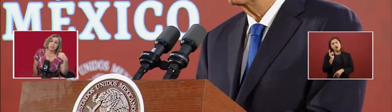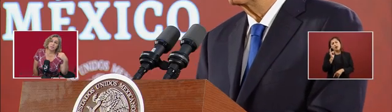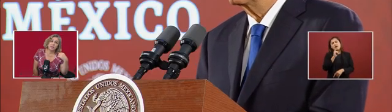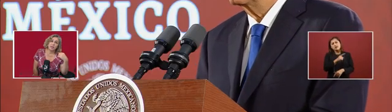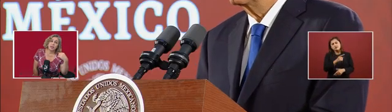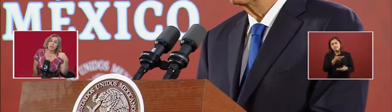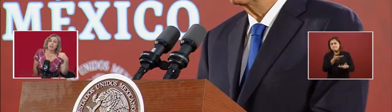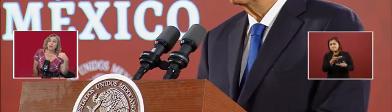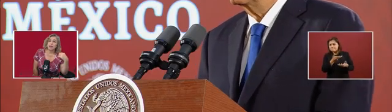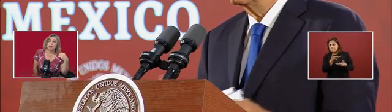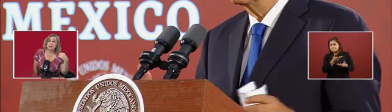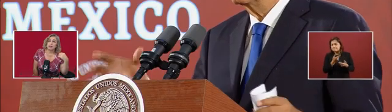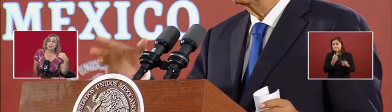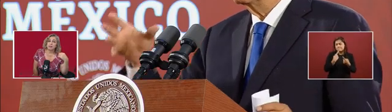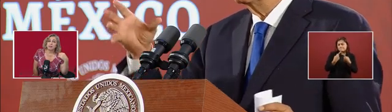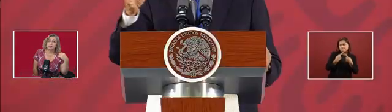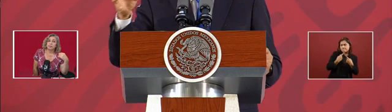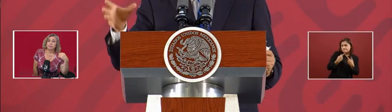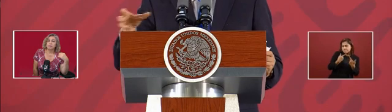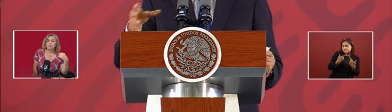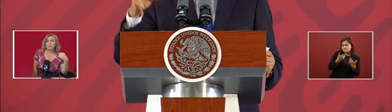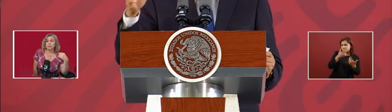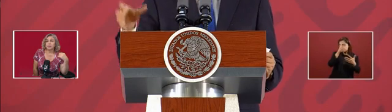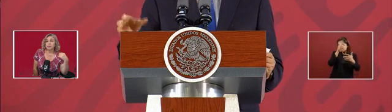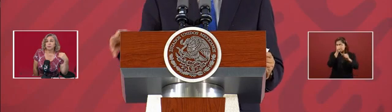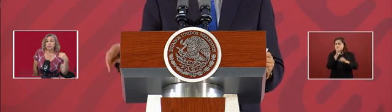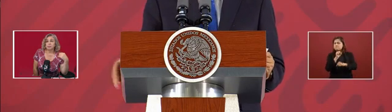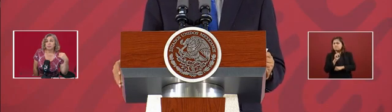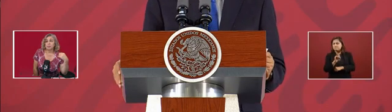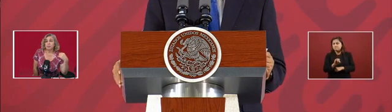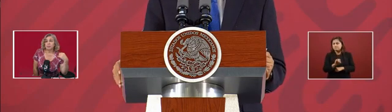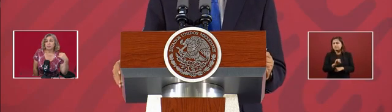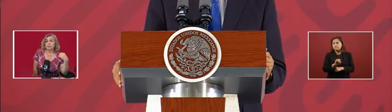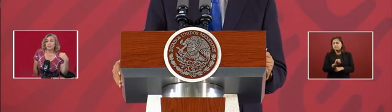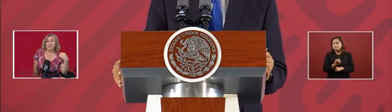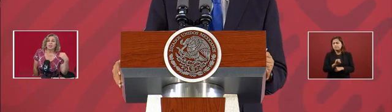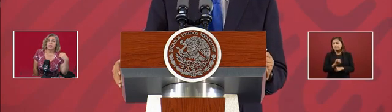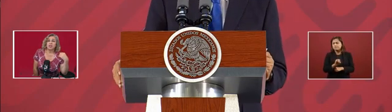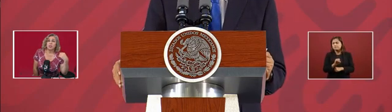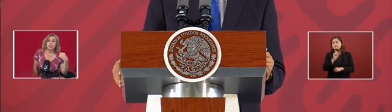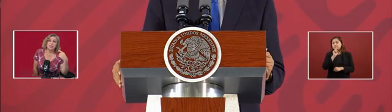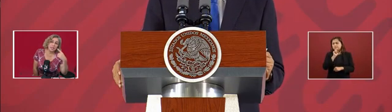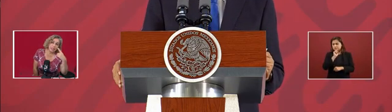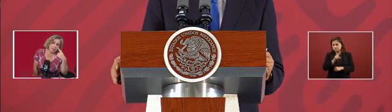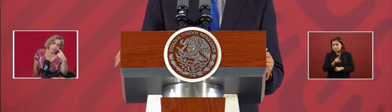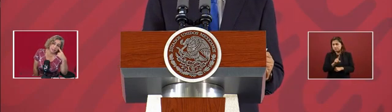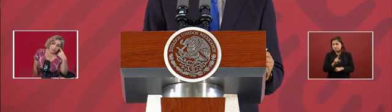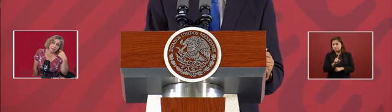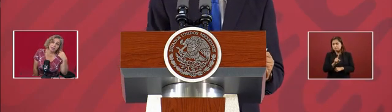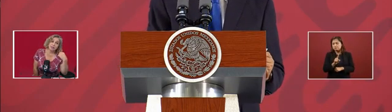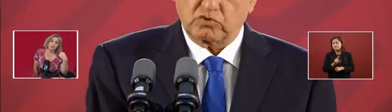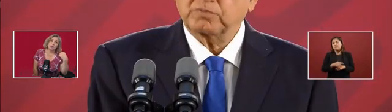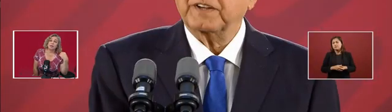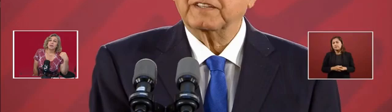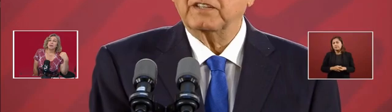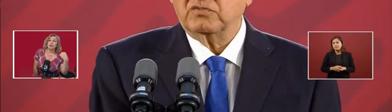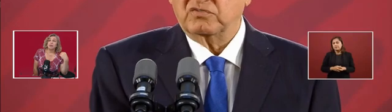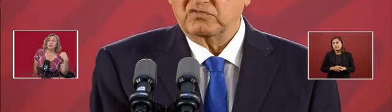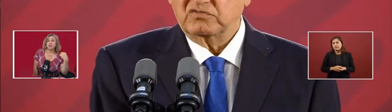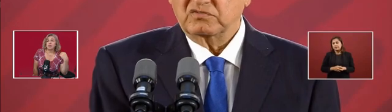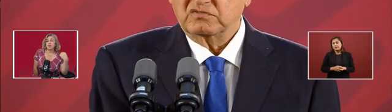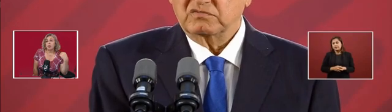So they've had the card, but they have not gotten their resources yet. And they're asking if there's going to be a retroactive and when will they get